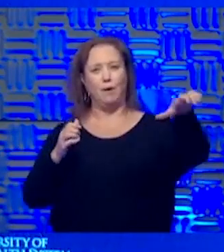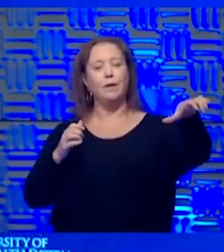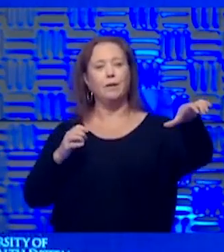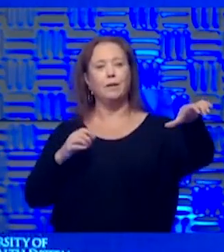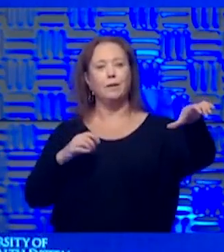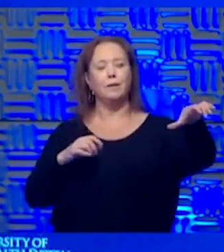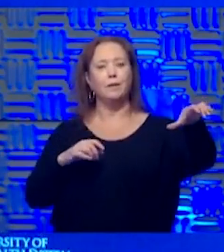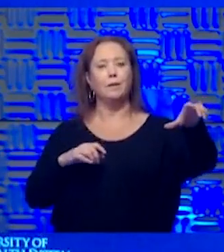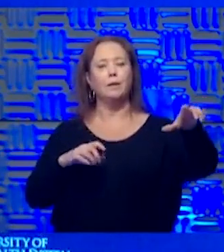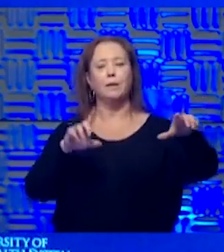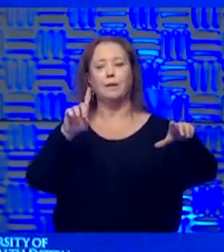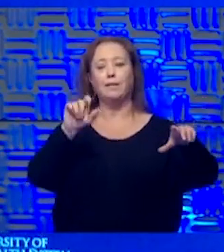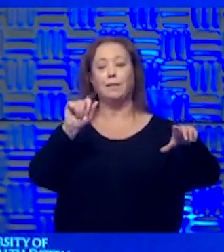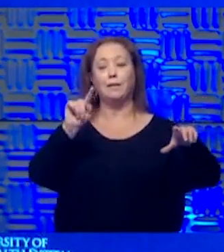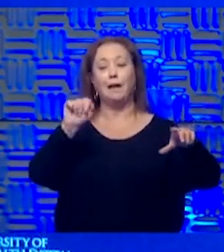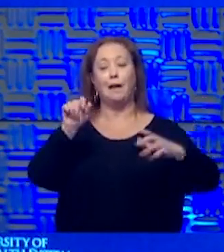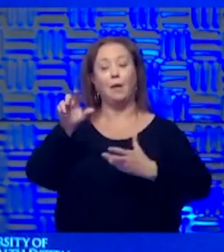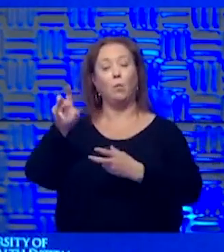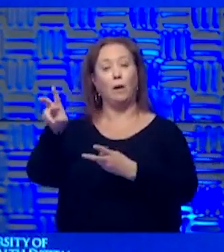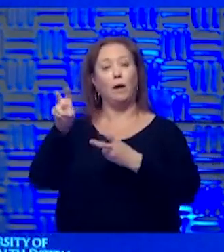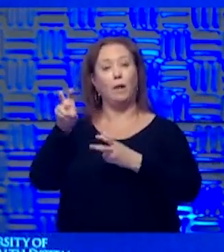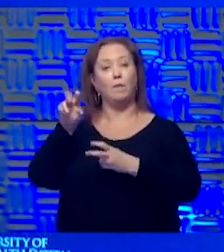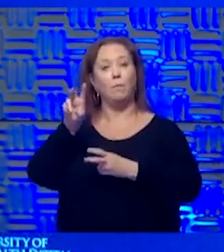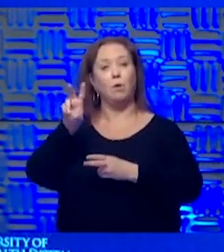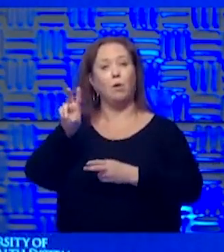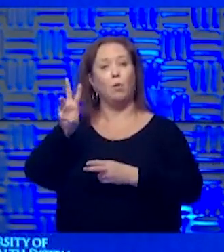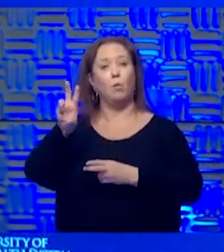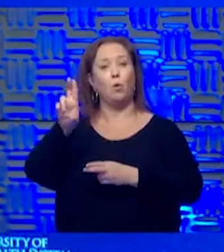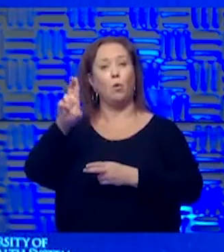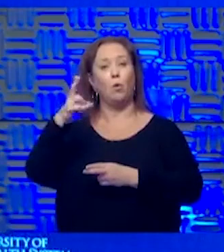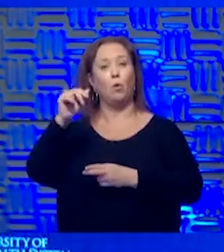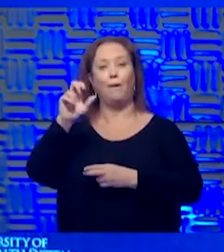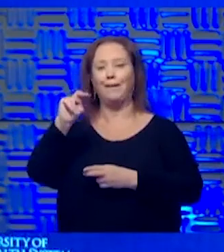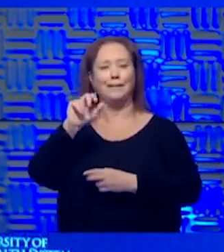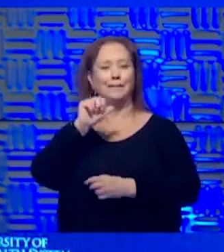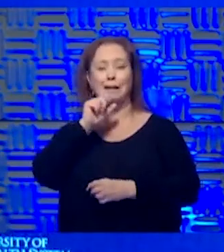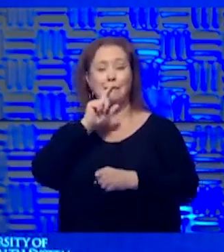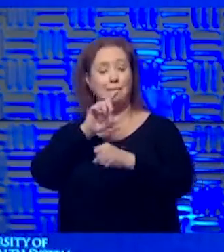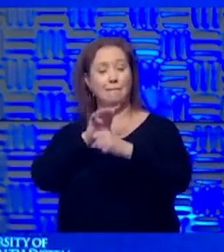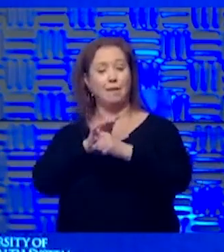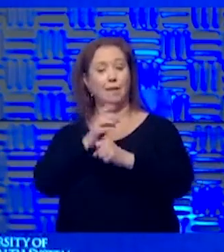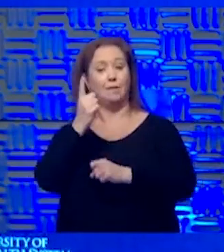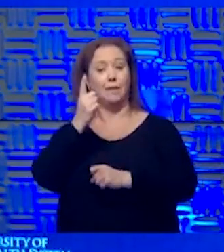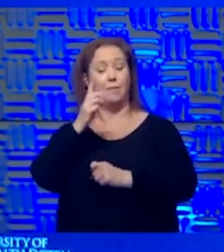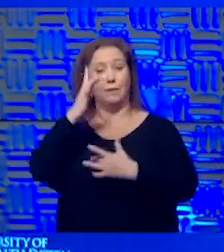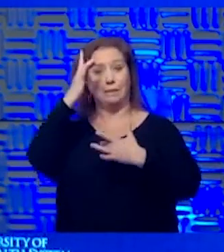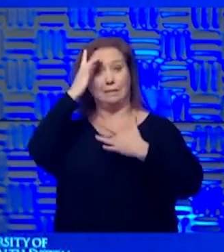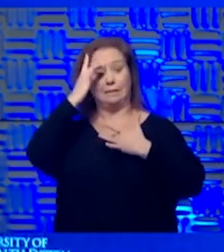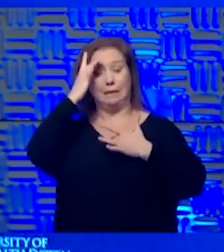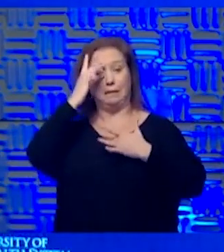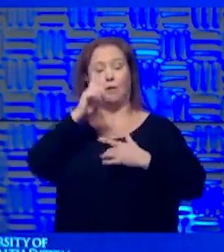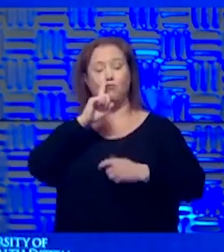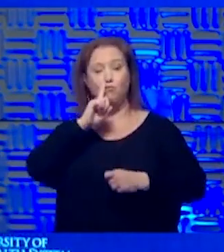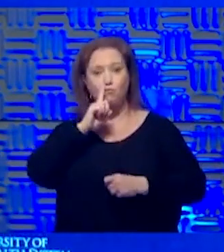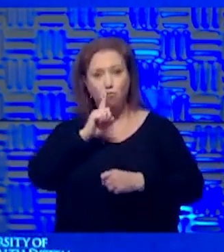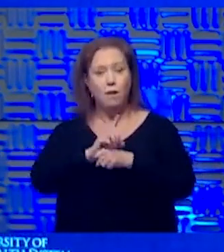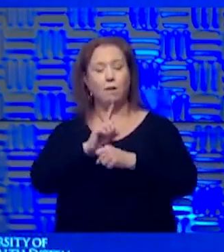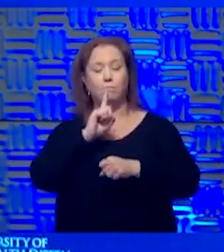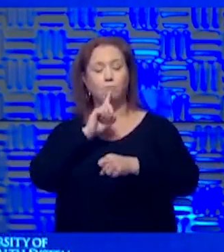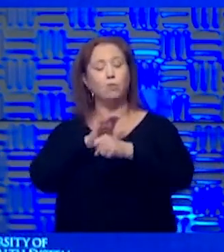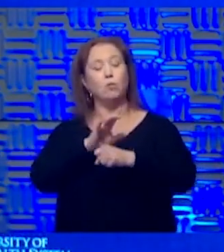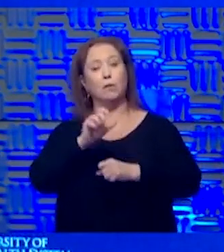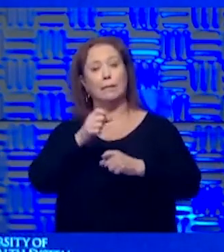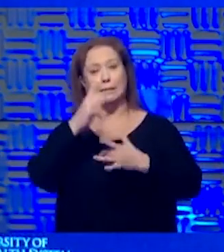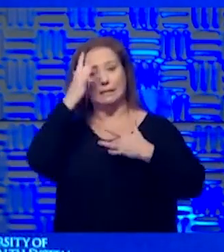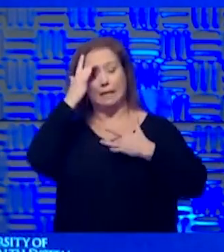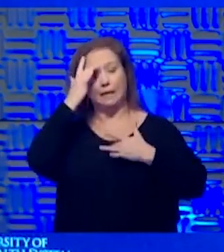the data in Wuhan that it's not a guarantee that just because somebody in your household has it, that you're going to have it. In fact, you can keep